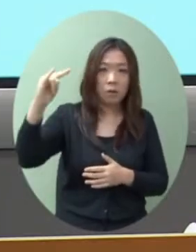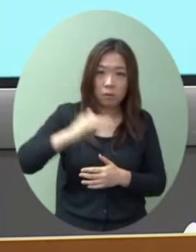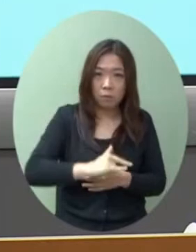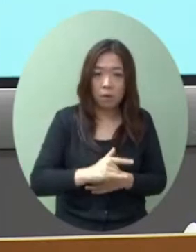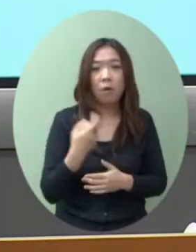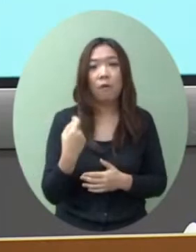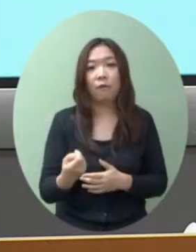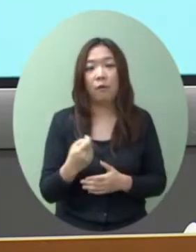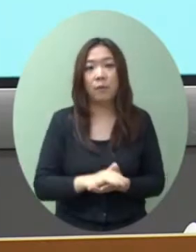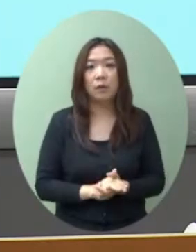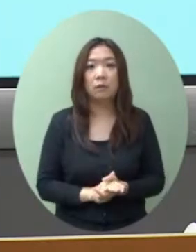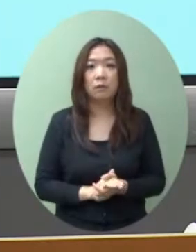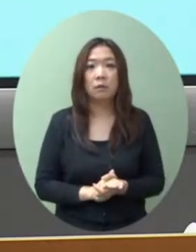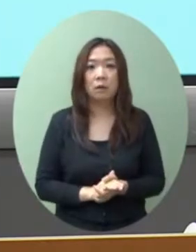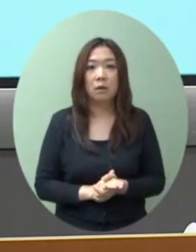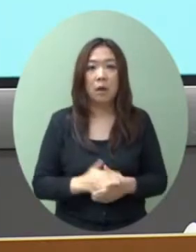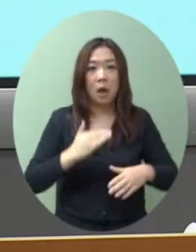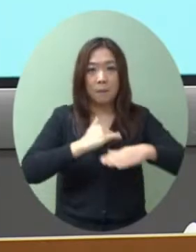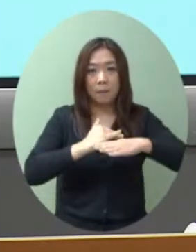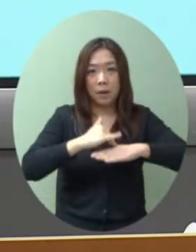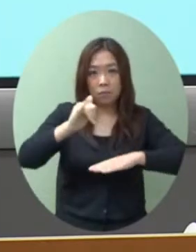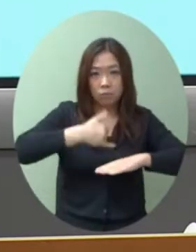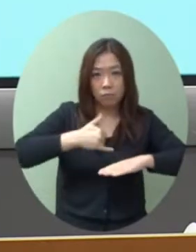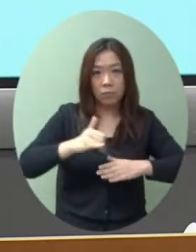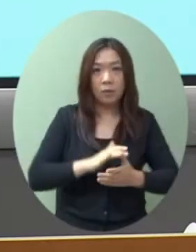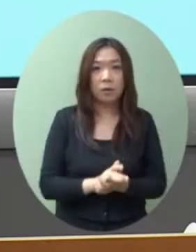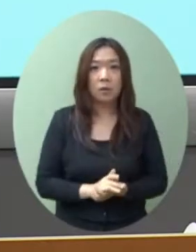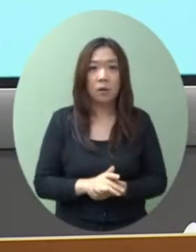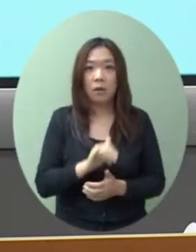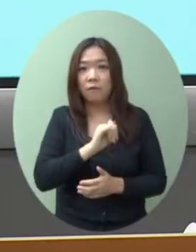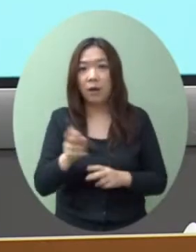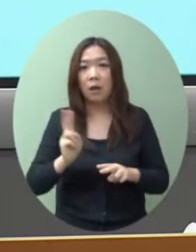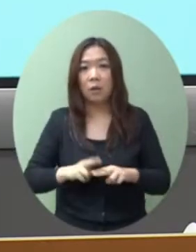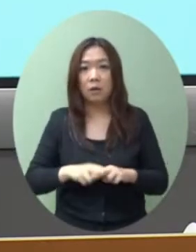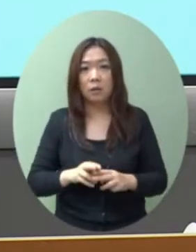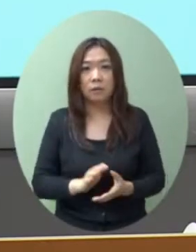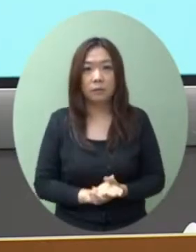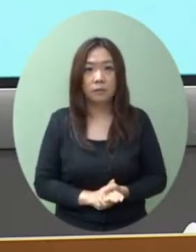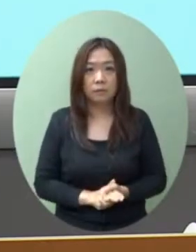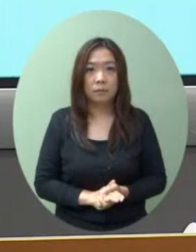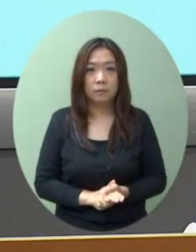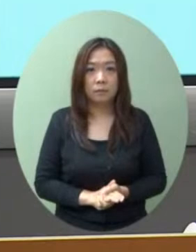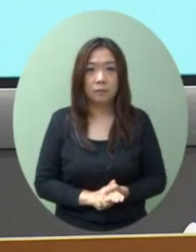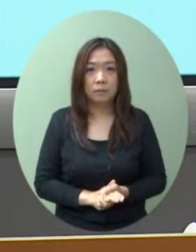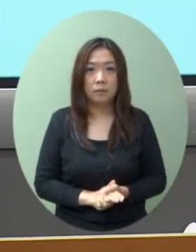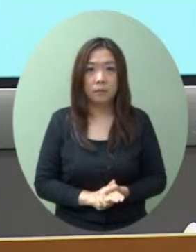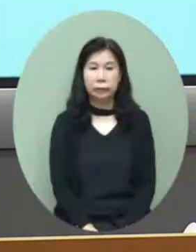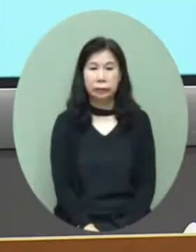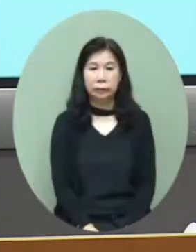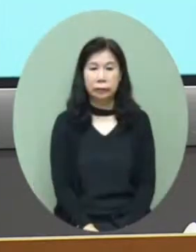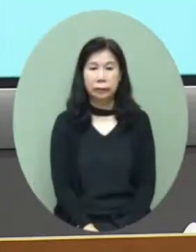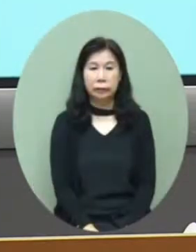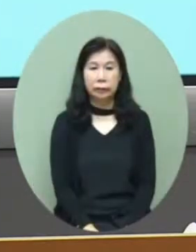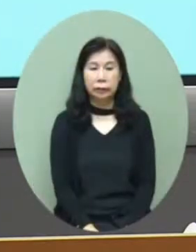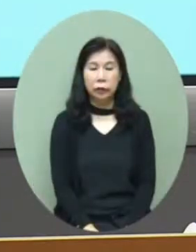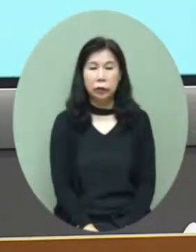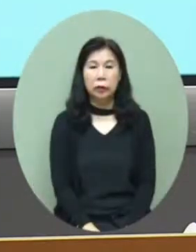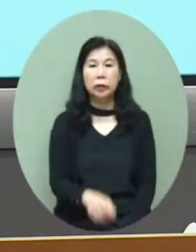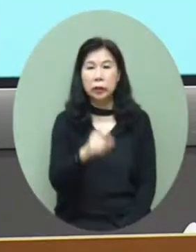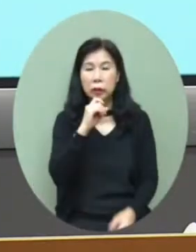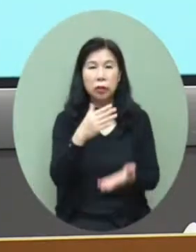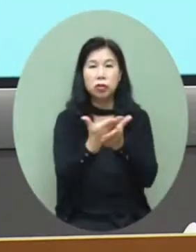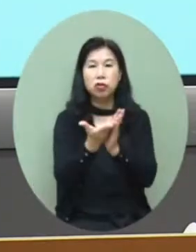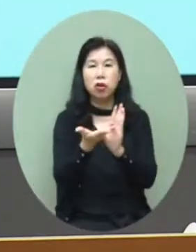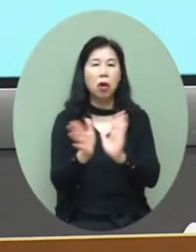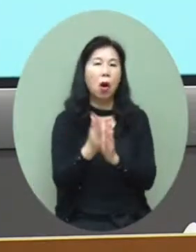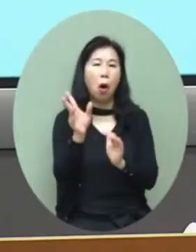possible. We know that the mainland has their standard of 7+3, in